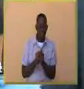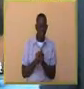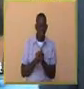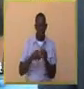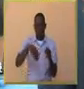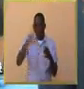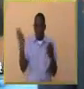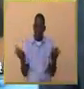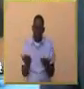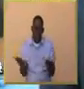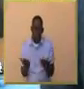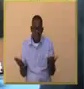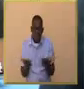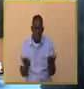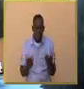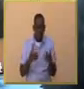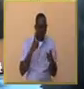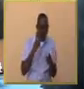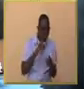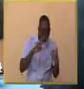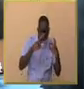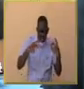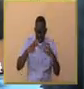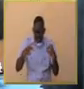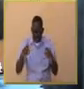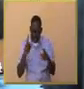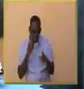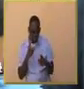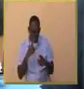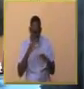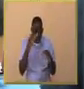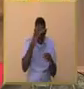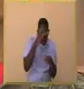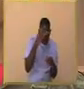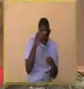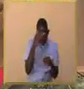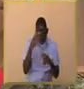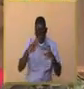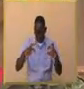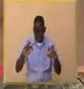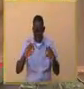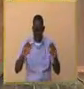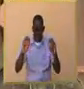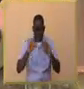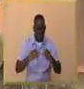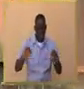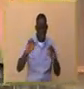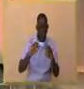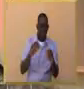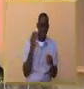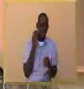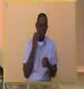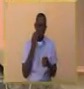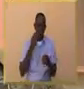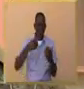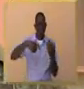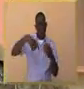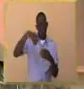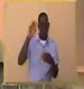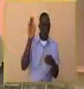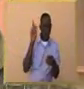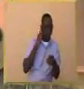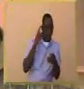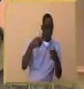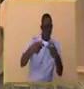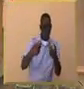Where were you guys? I was looking for you in the arrival waiting area and you weren't there. Sorry, Mrs. Viljoen. We went to listen to what was said in